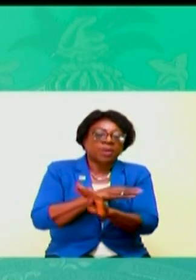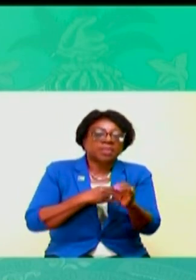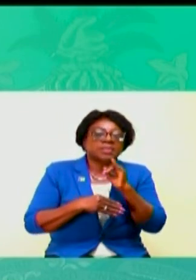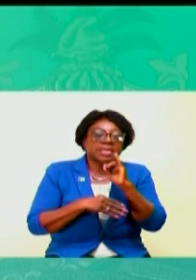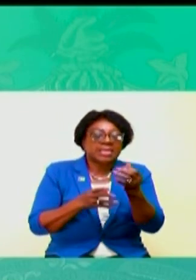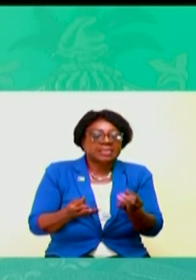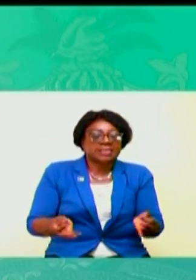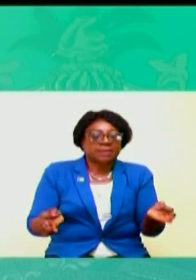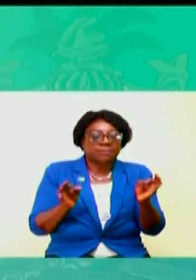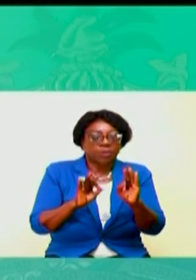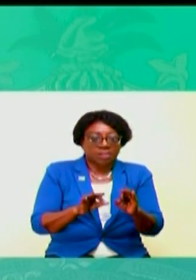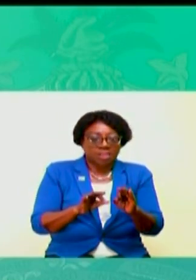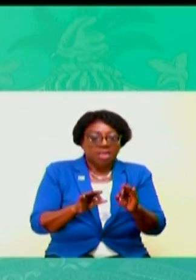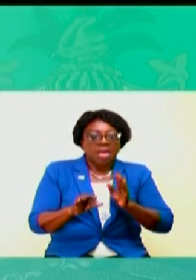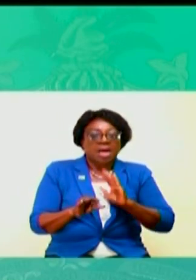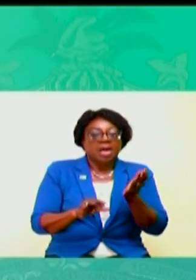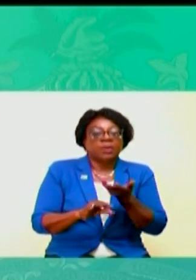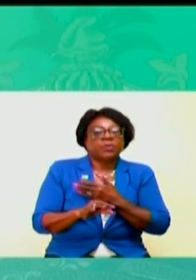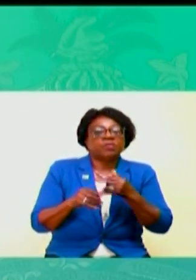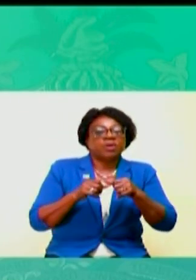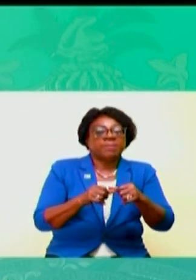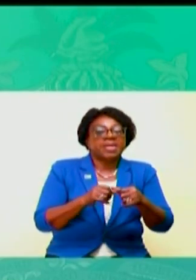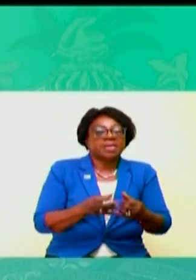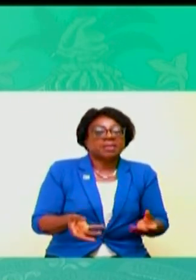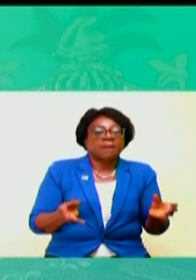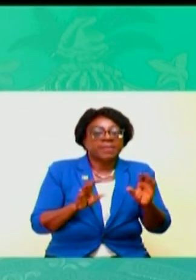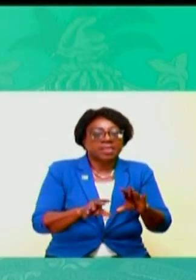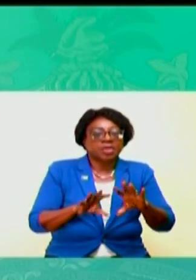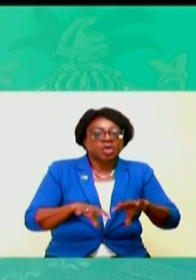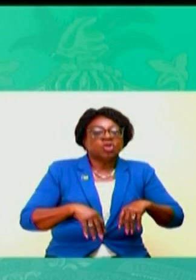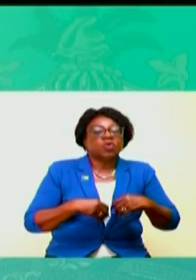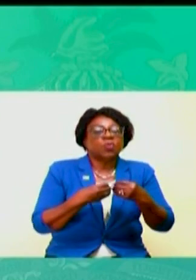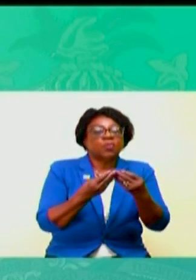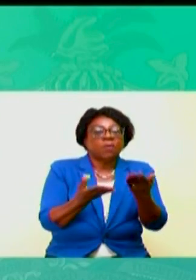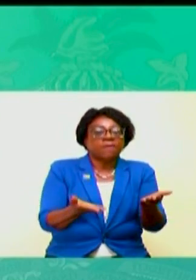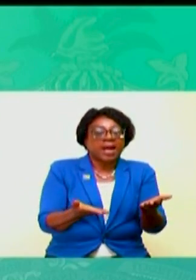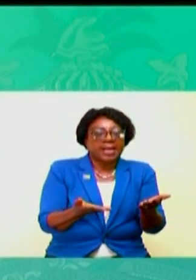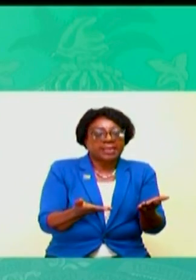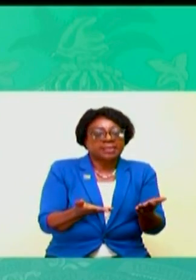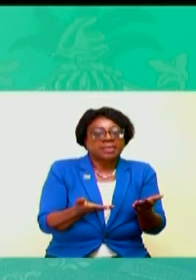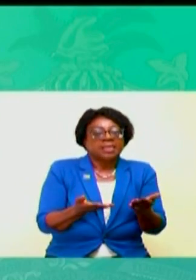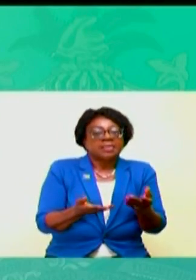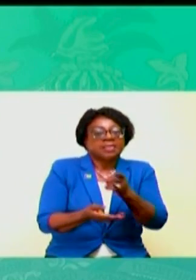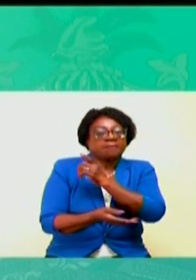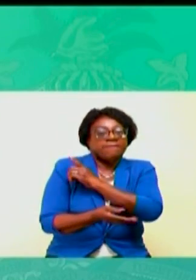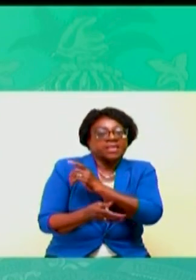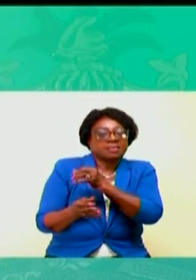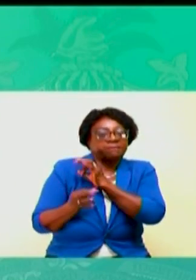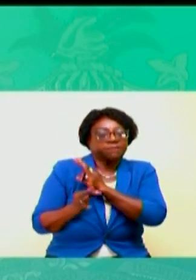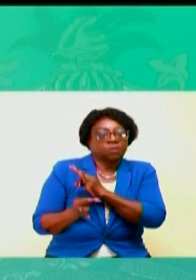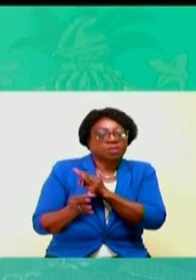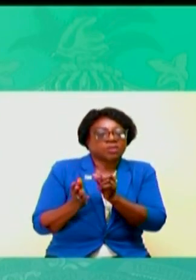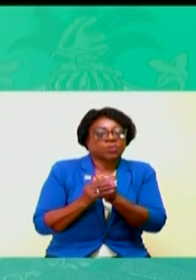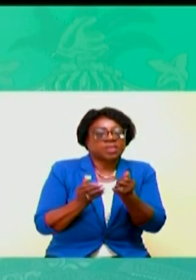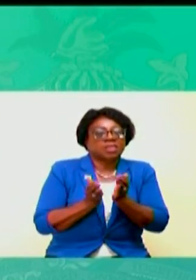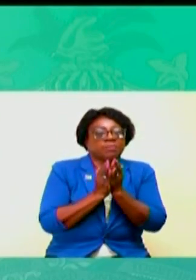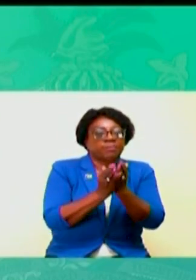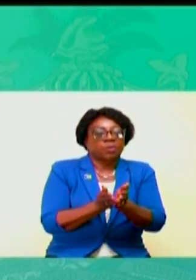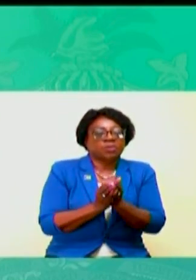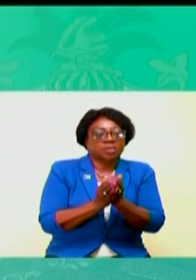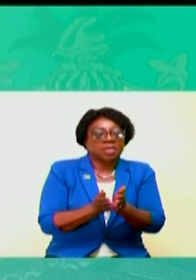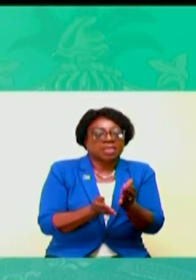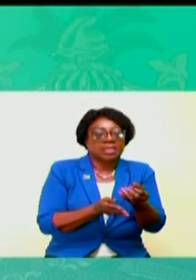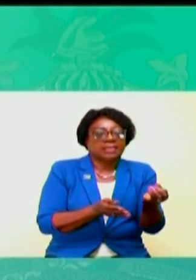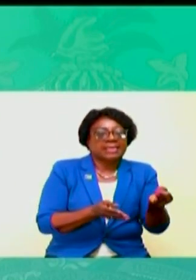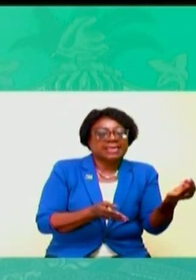to provide the Defense Force with the tools and trainings required to secure this country. That is why, in coming to office